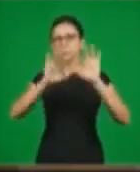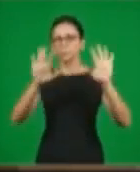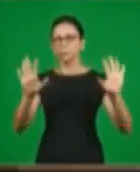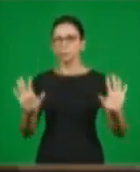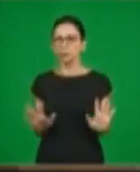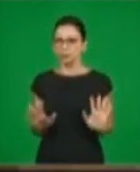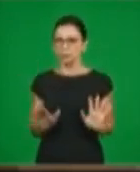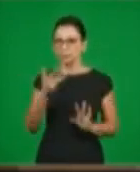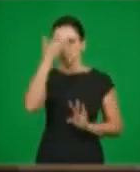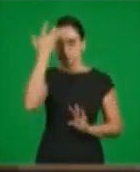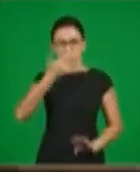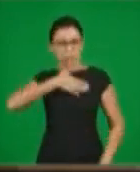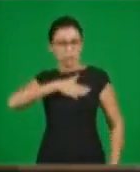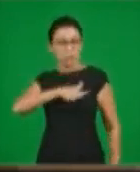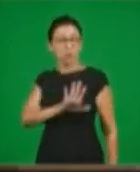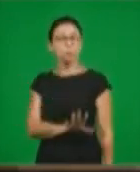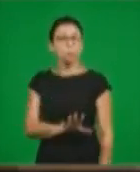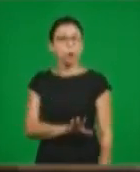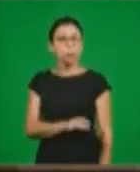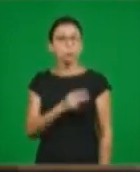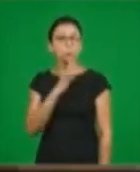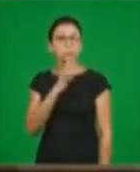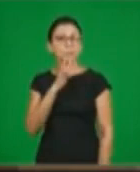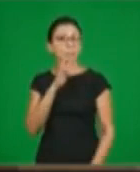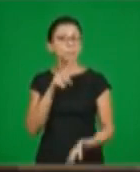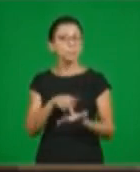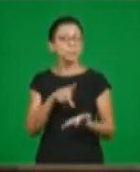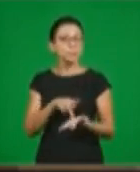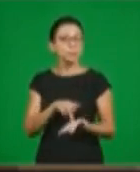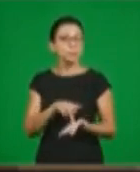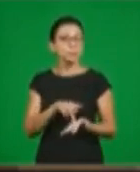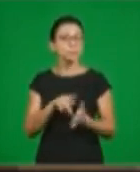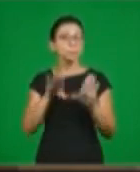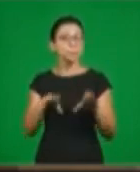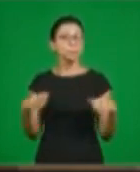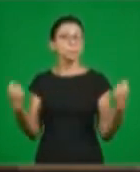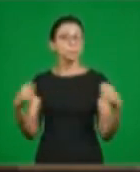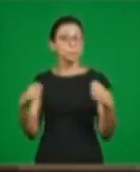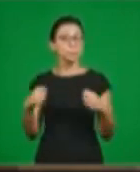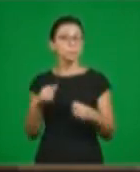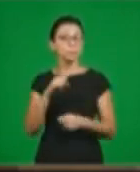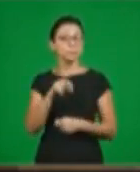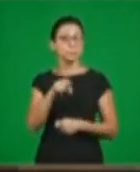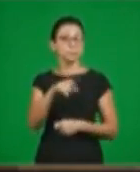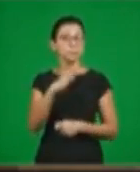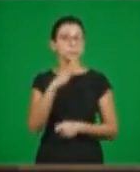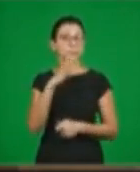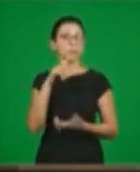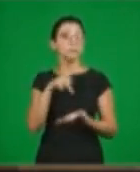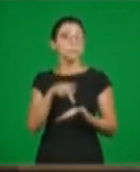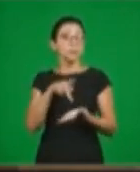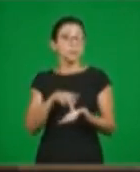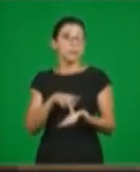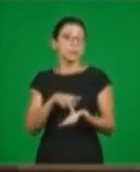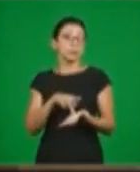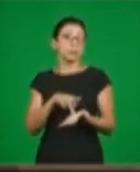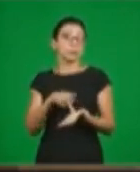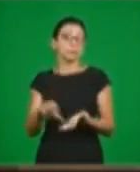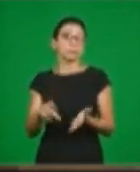We see you clear, but people don't like the truth. Know the truth, and the truth will...